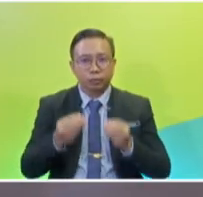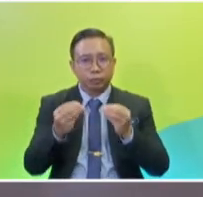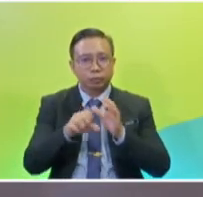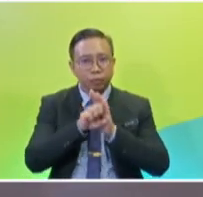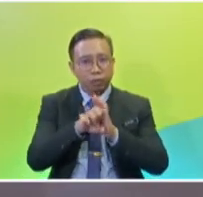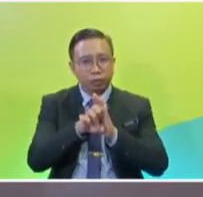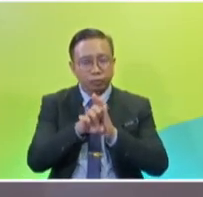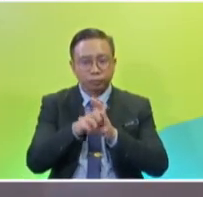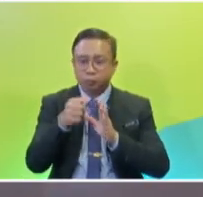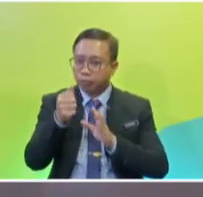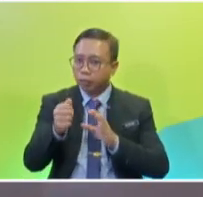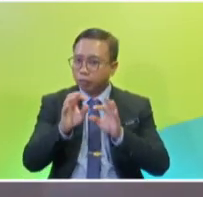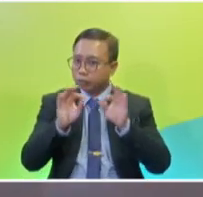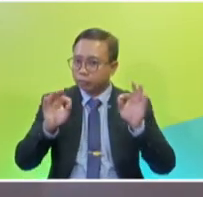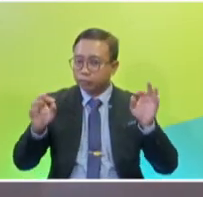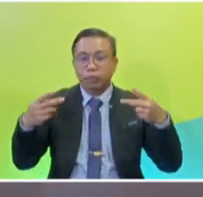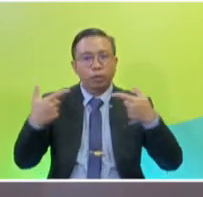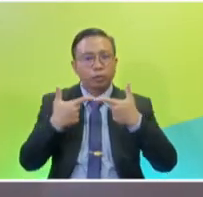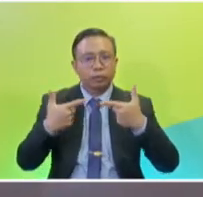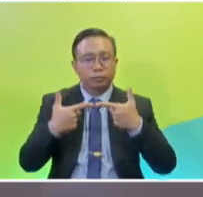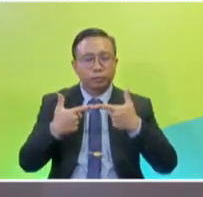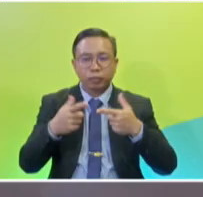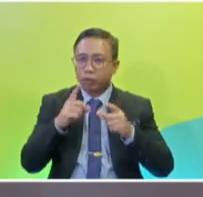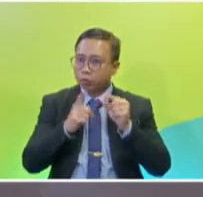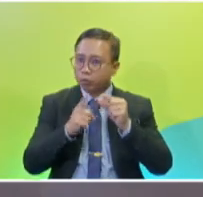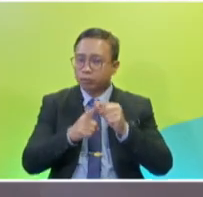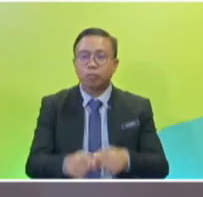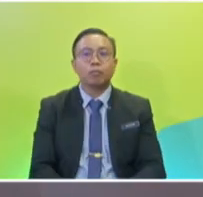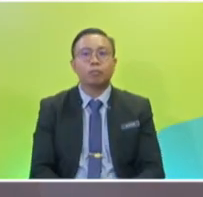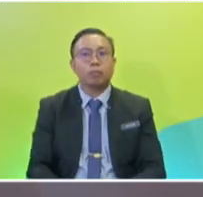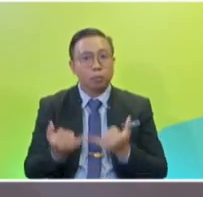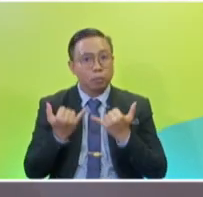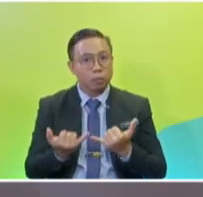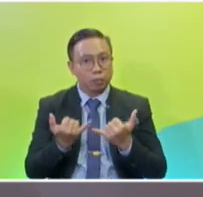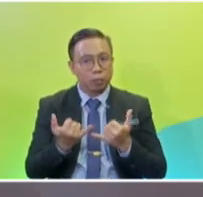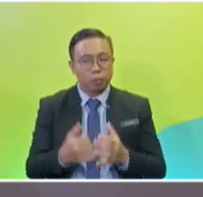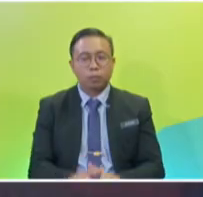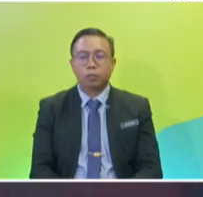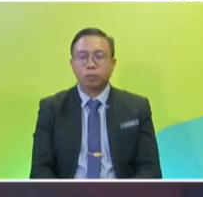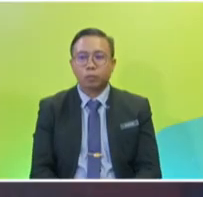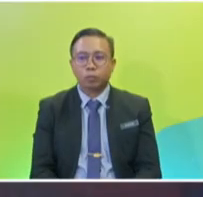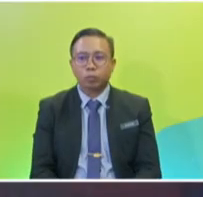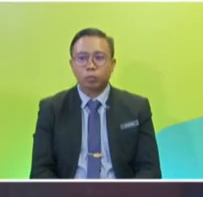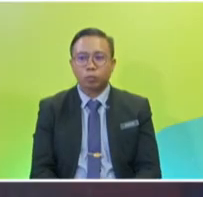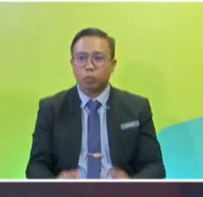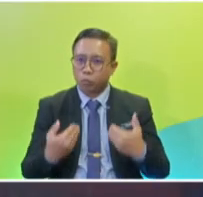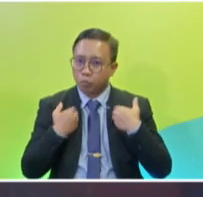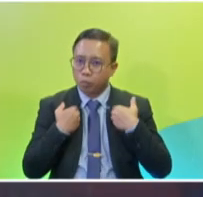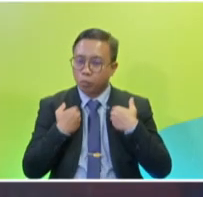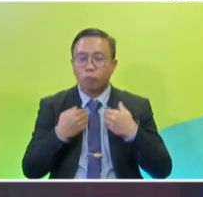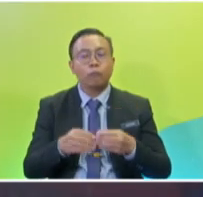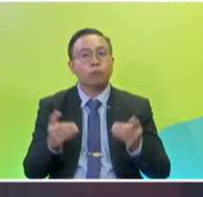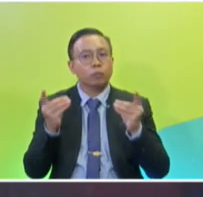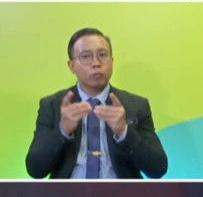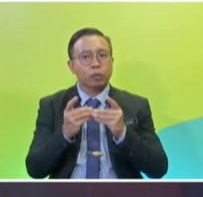your sentence connectors, linking words and cohesive devices. Now, Shafika, having said that we are dealing with the